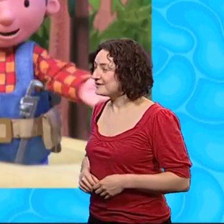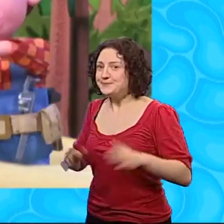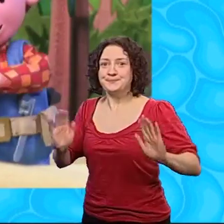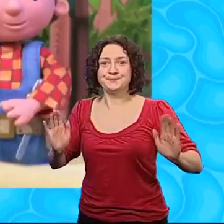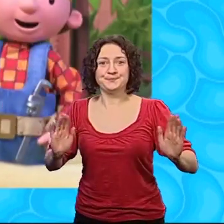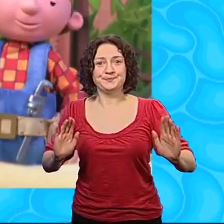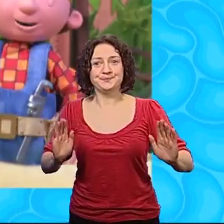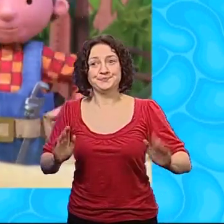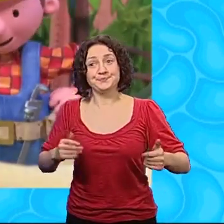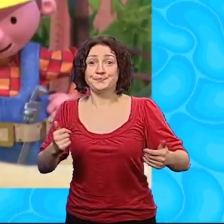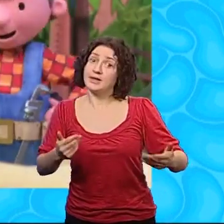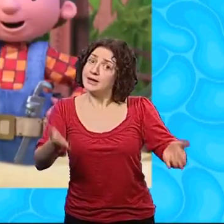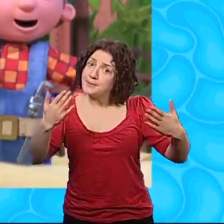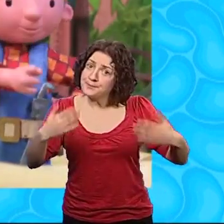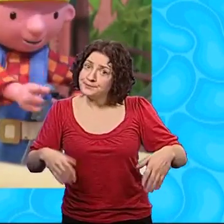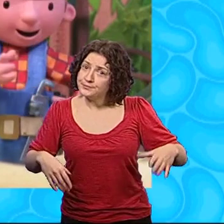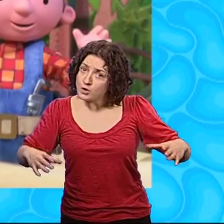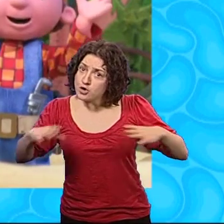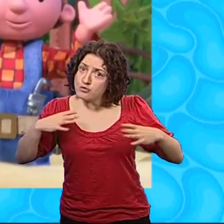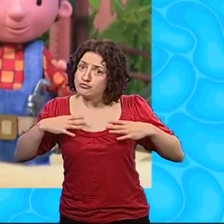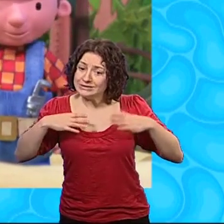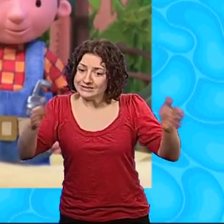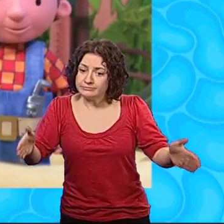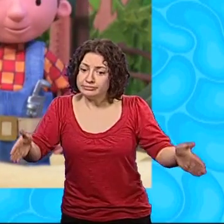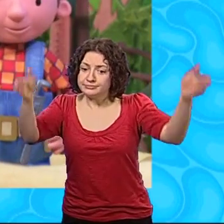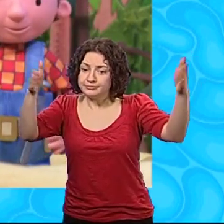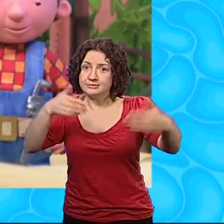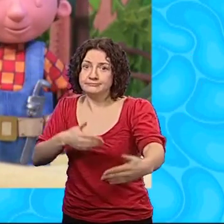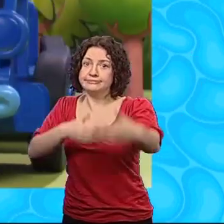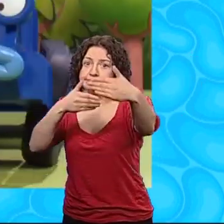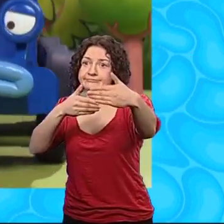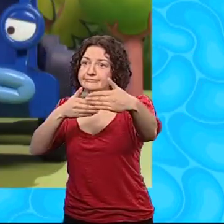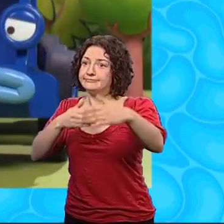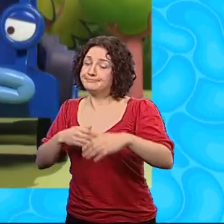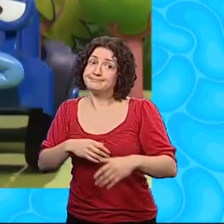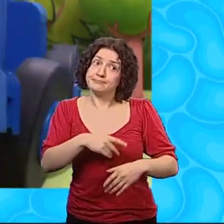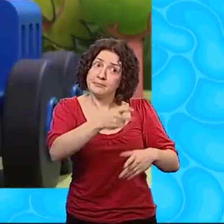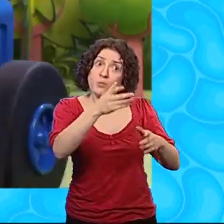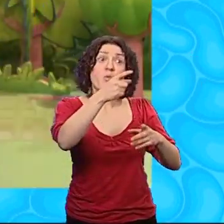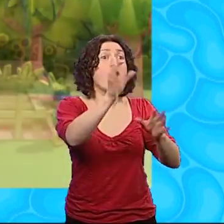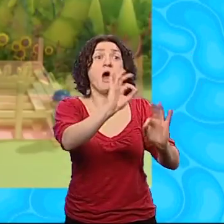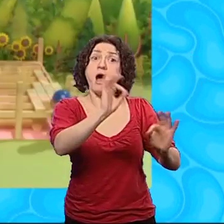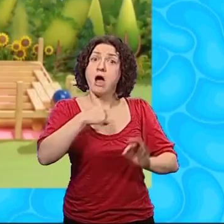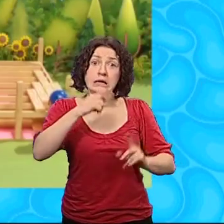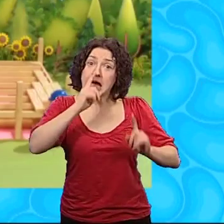Right, come on, Lofty. Time to get the walls of this bunkhouse up. We can't do it without you. Coming!